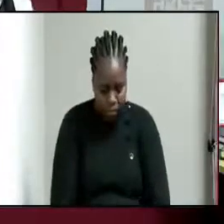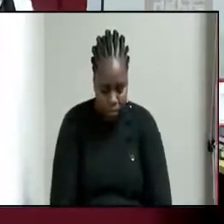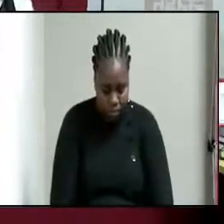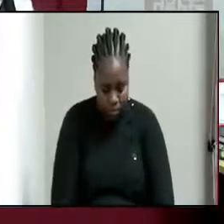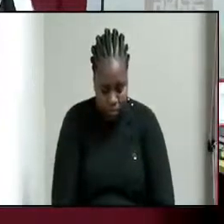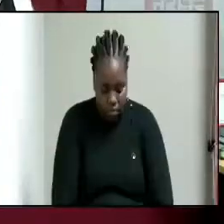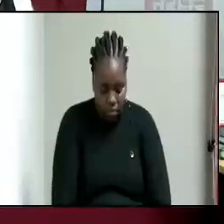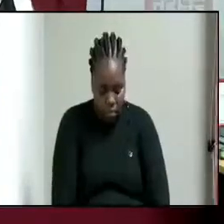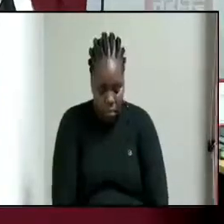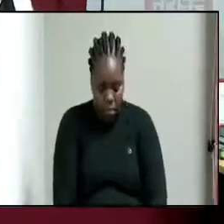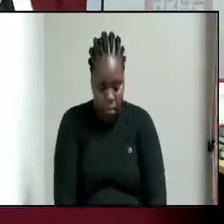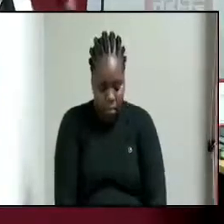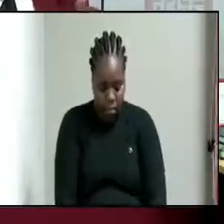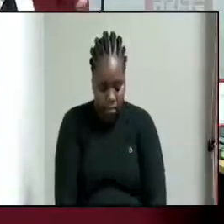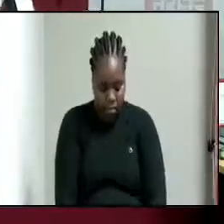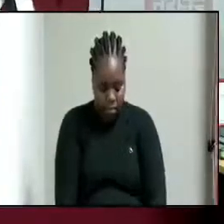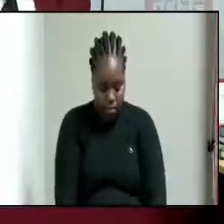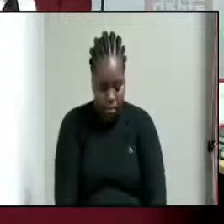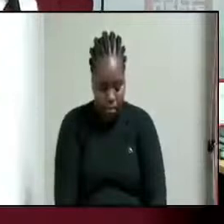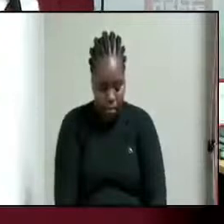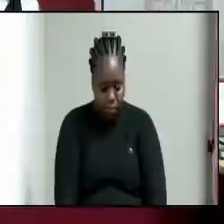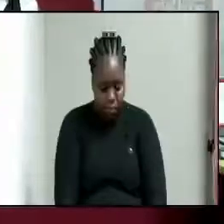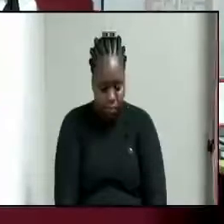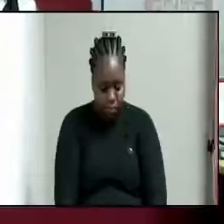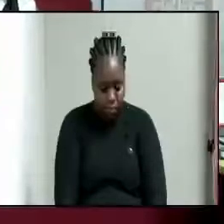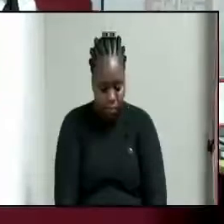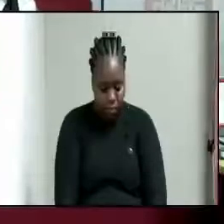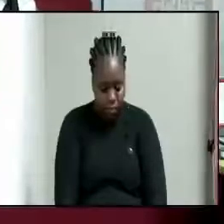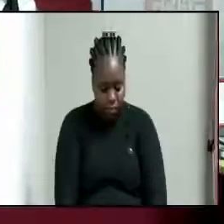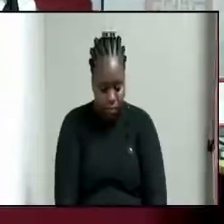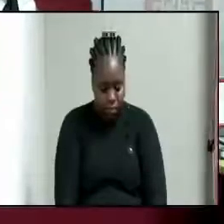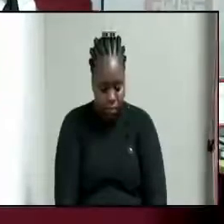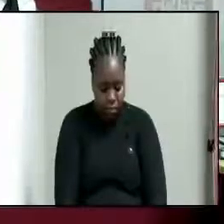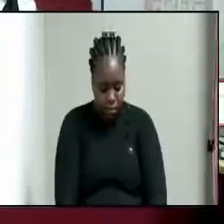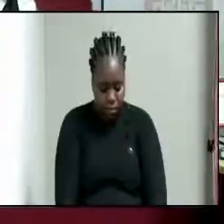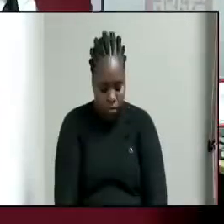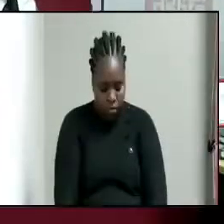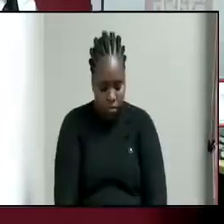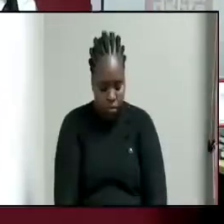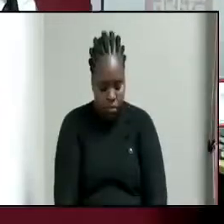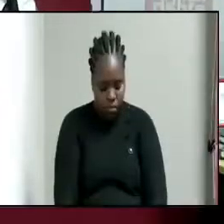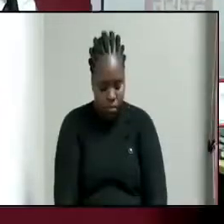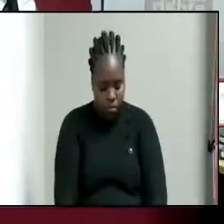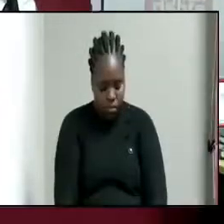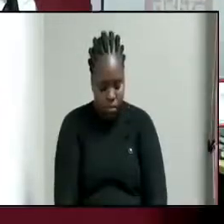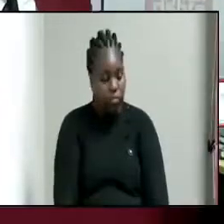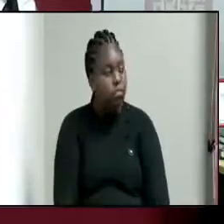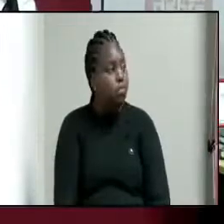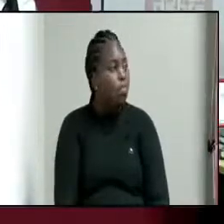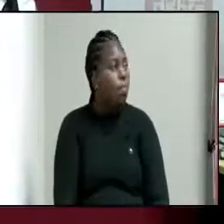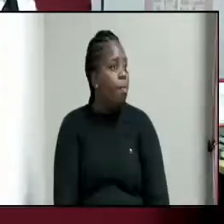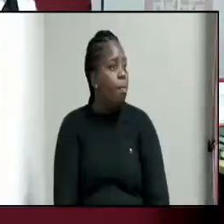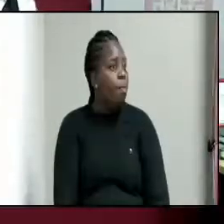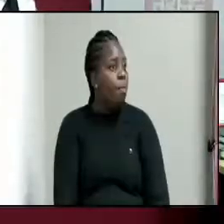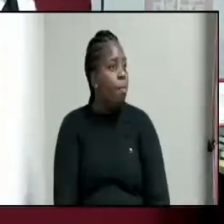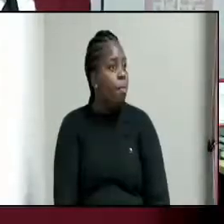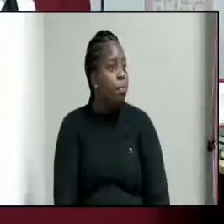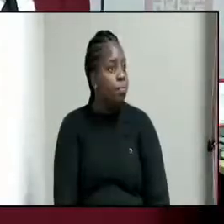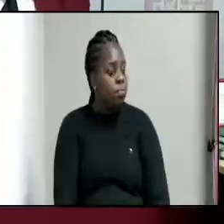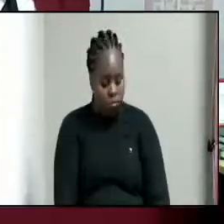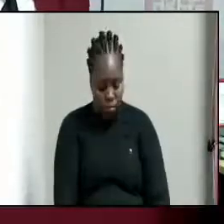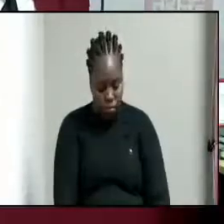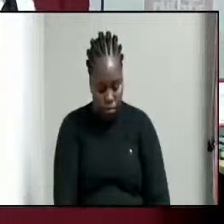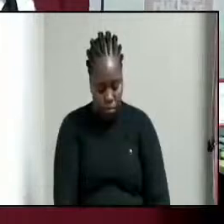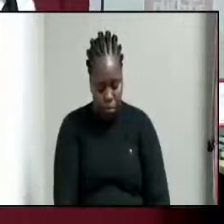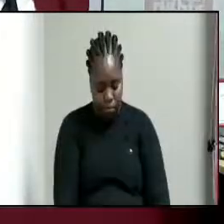the invite. Tembe, I think if we can proceed with Stats SA. All right, so, there's just